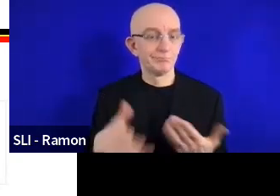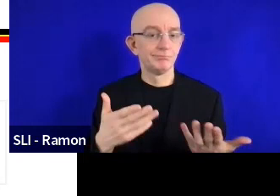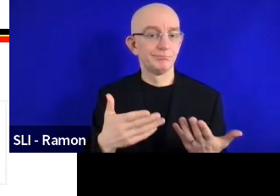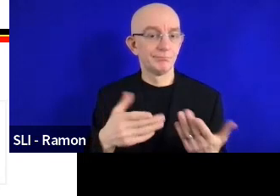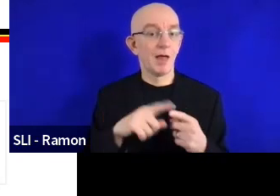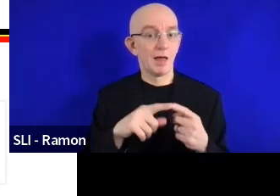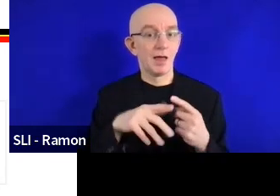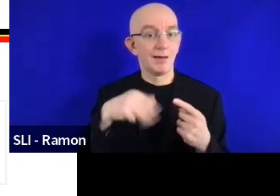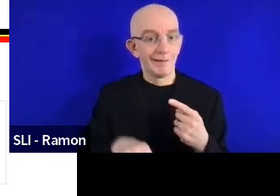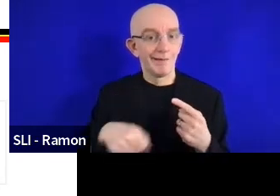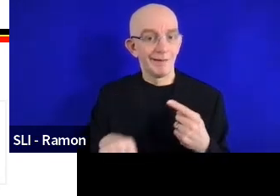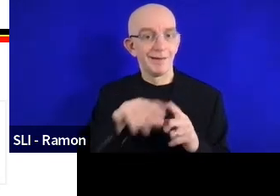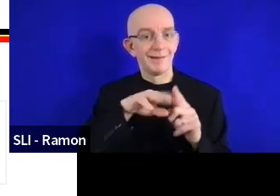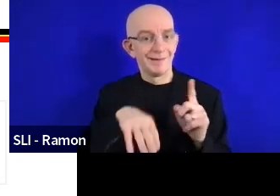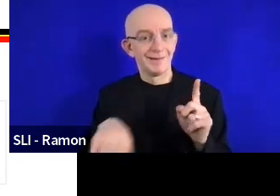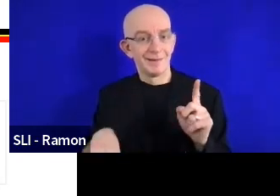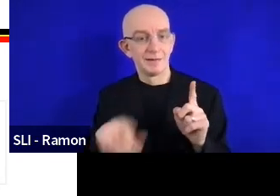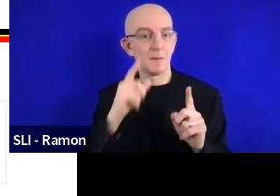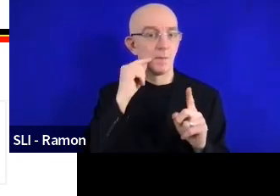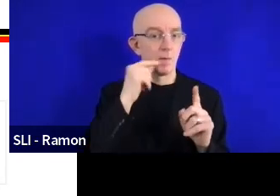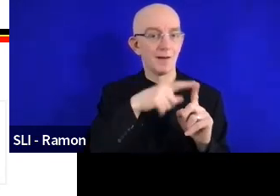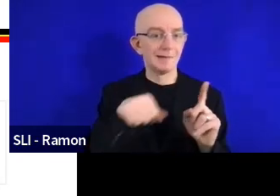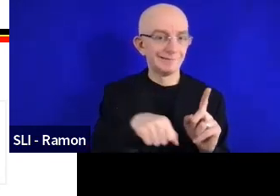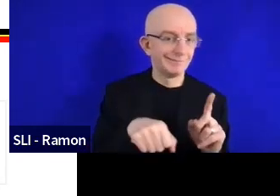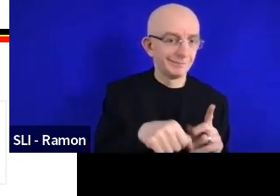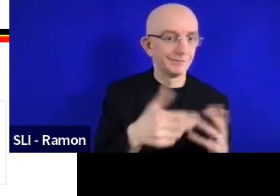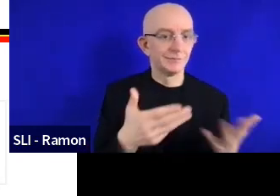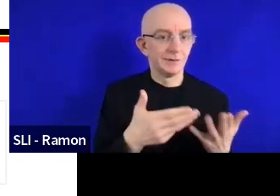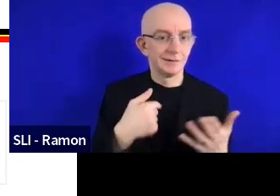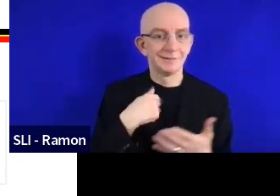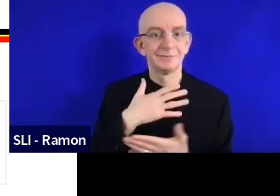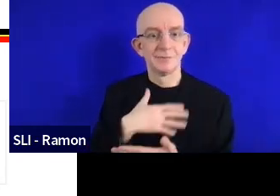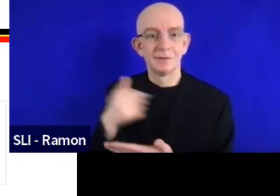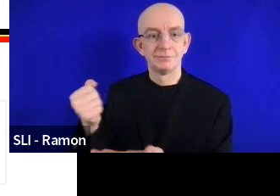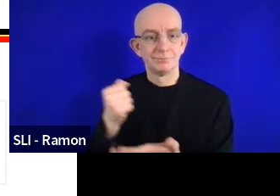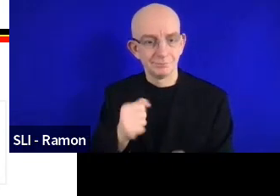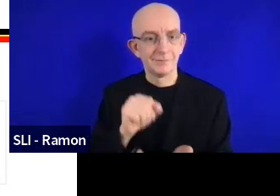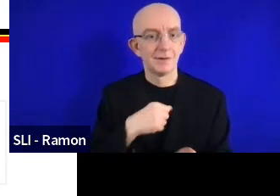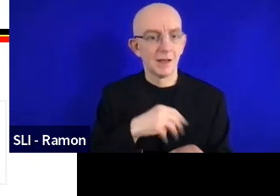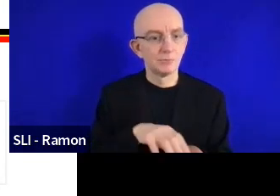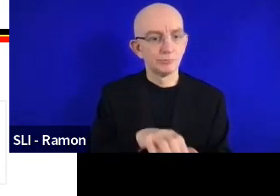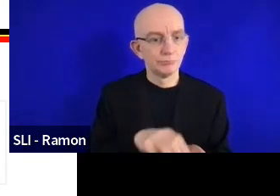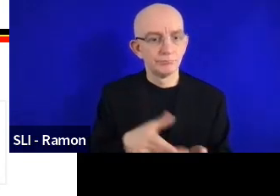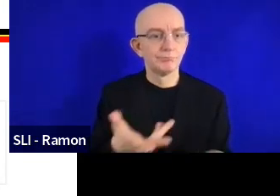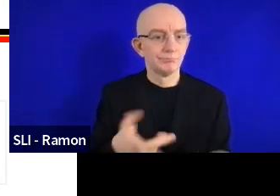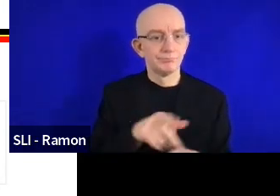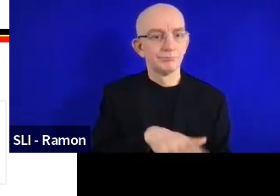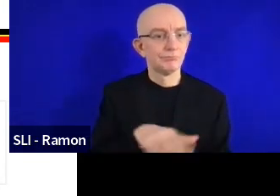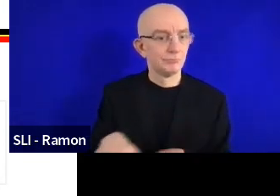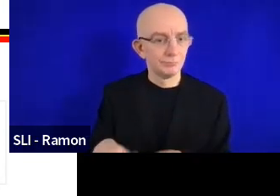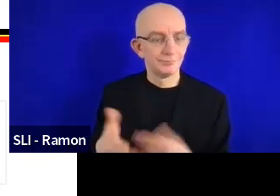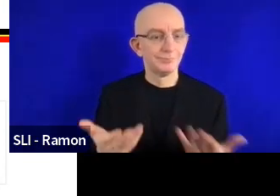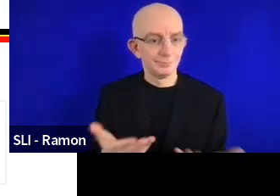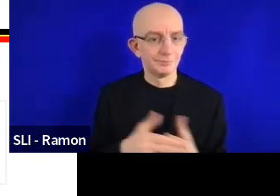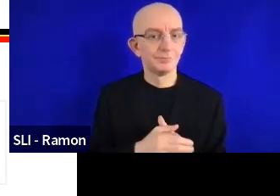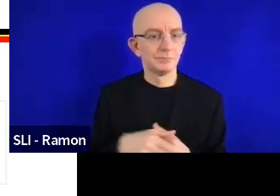include other packages. We want to mobilize partnerships. We have realized that we need to get a low-cost